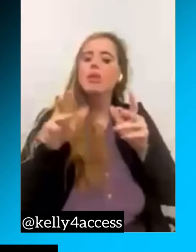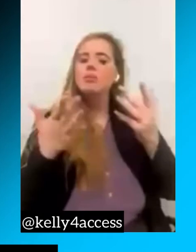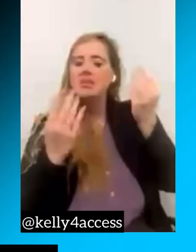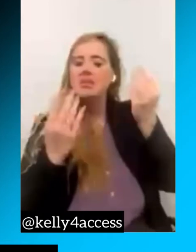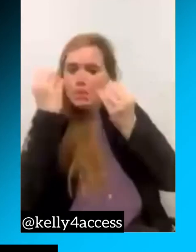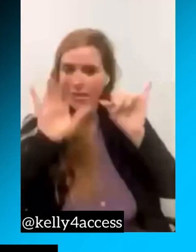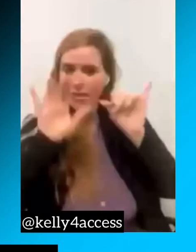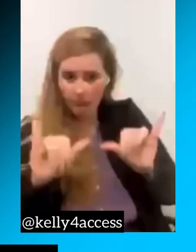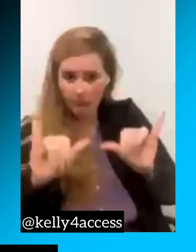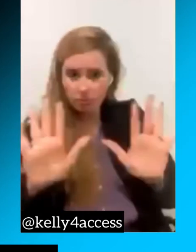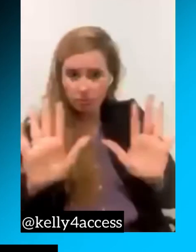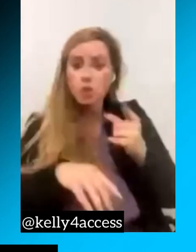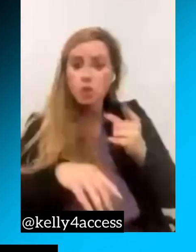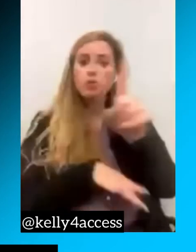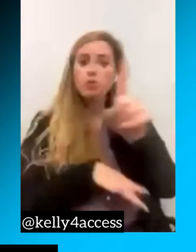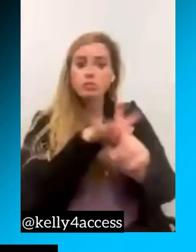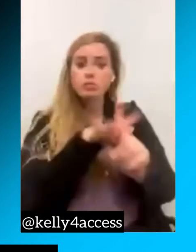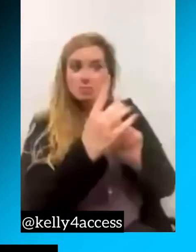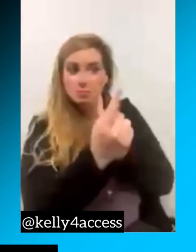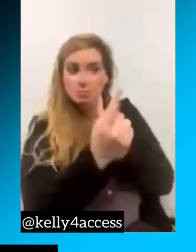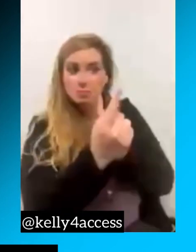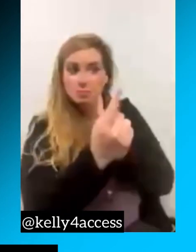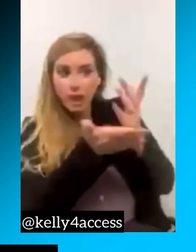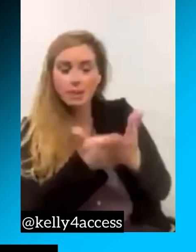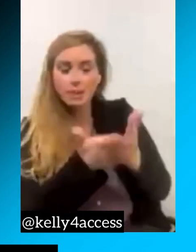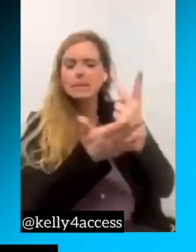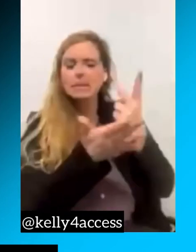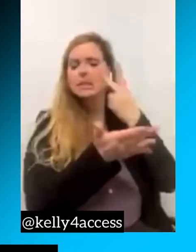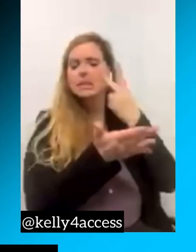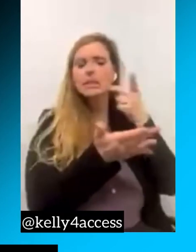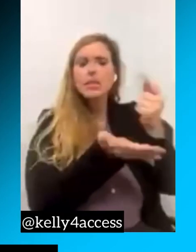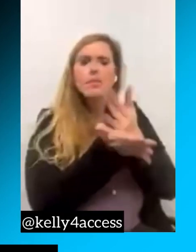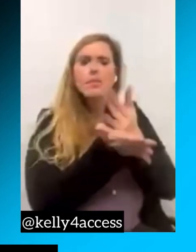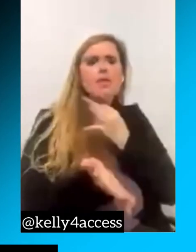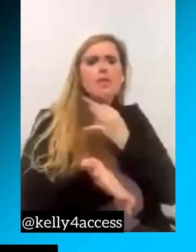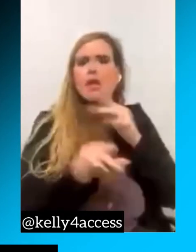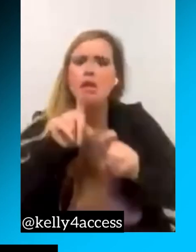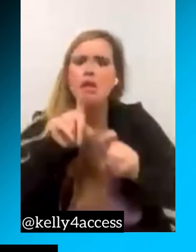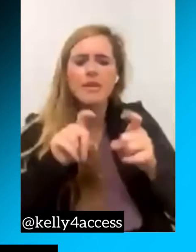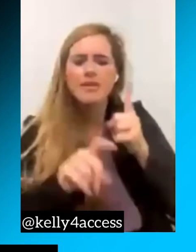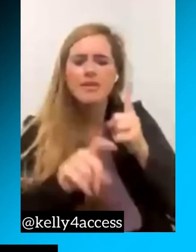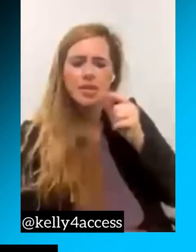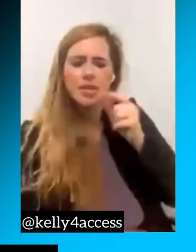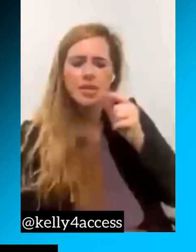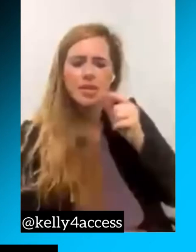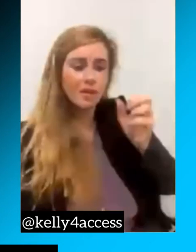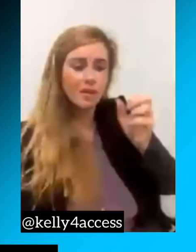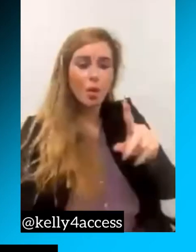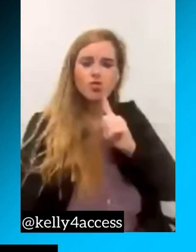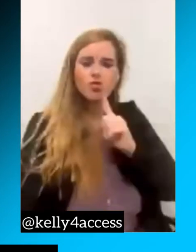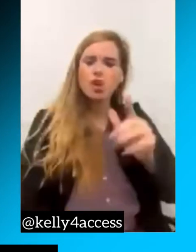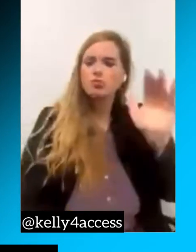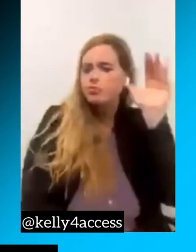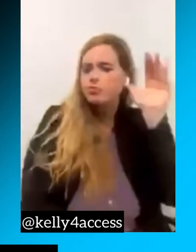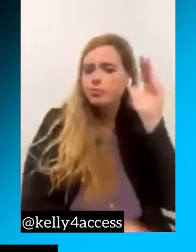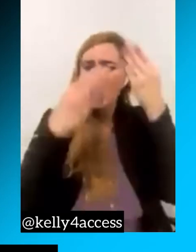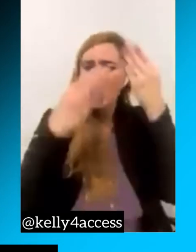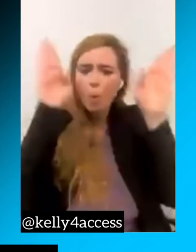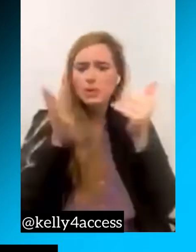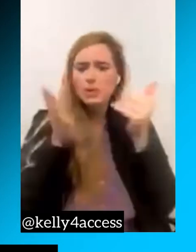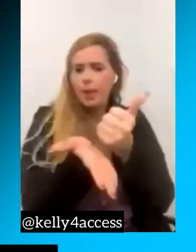them? Or are they just kind of like getting their own learning experience from you? Mm. Yeah, definitely.